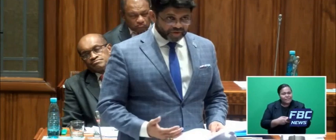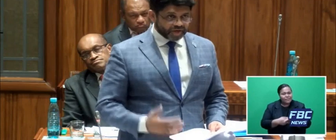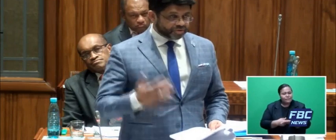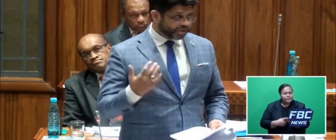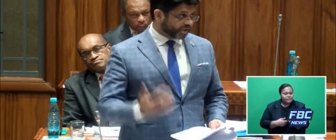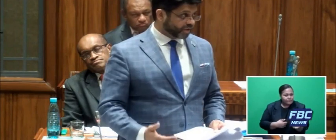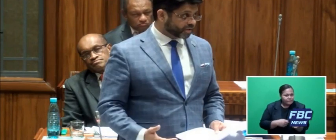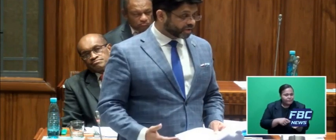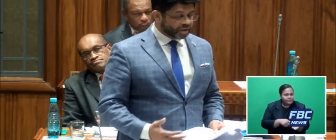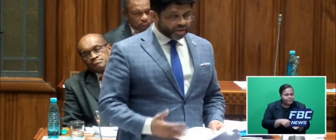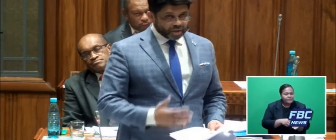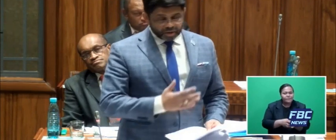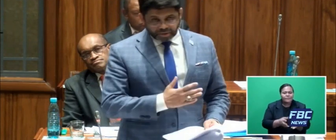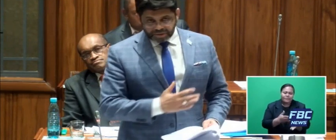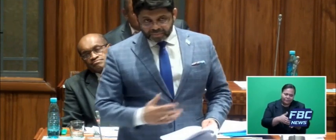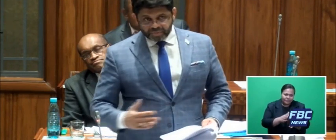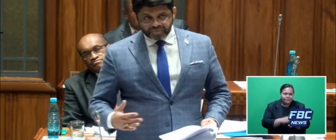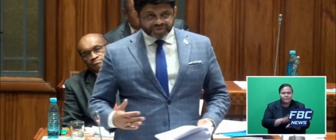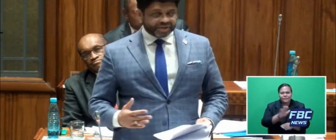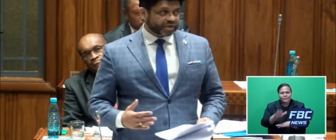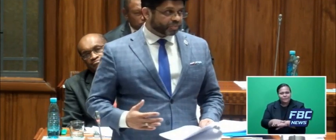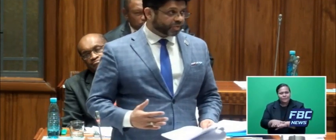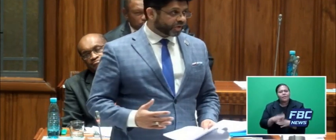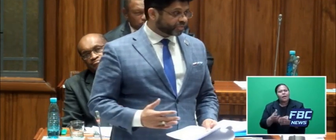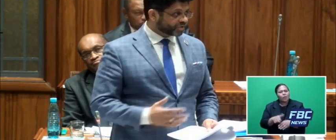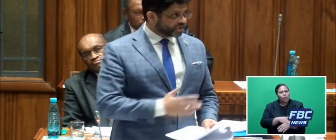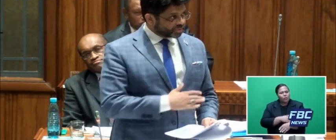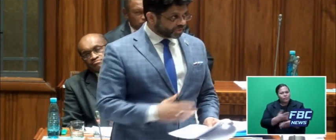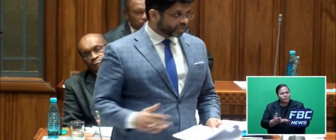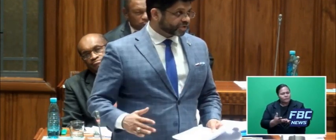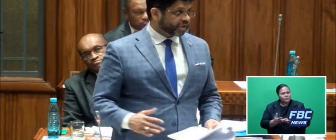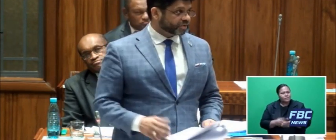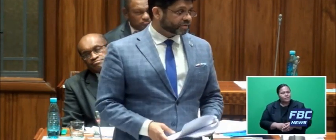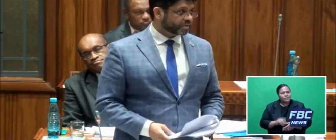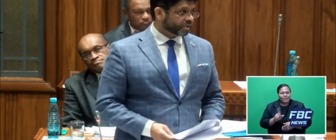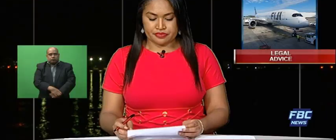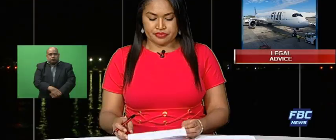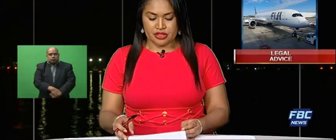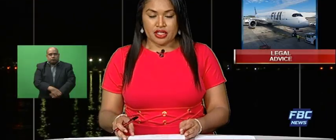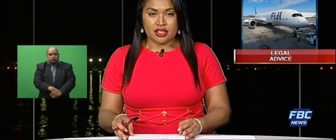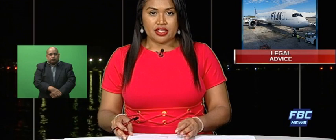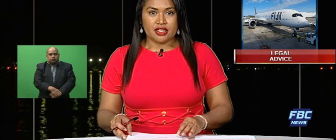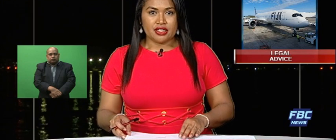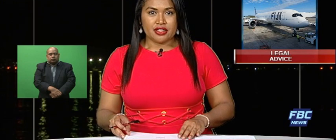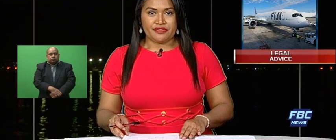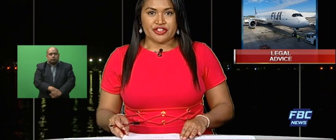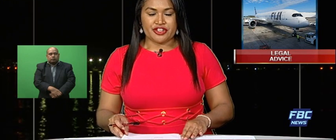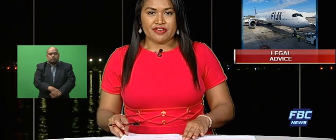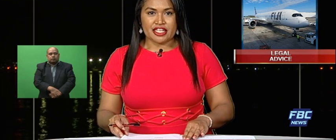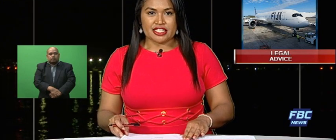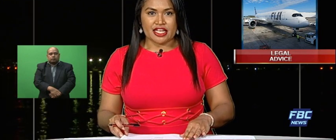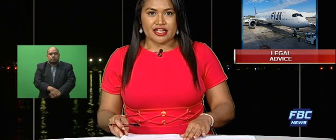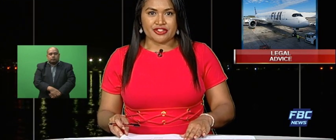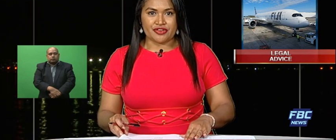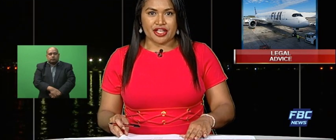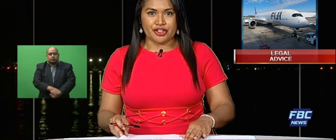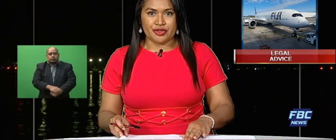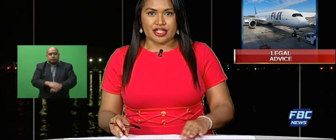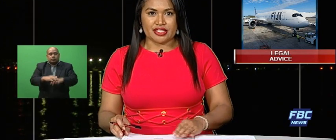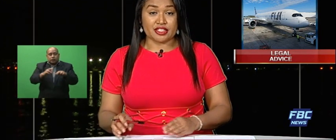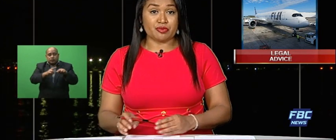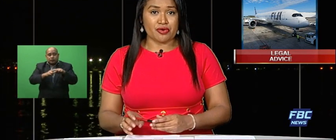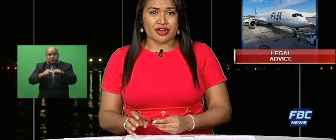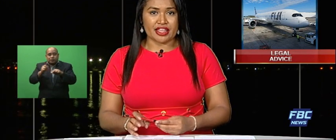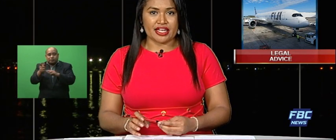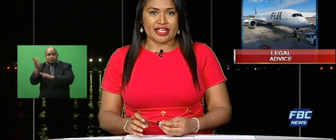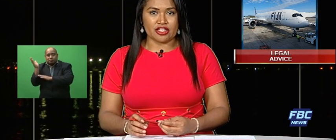you fly you check in. Number of the standard operating procedures will all change. The Fiji Flight Attendants Trade Union